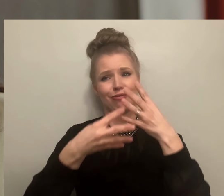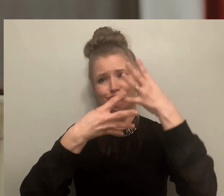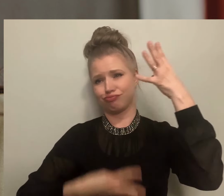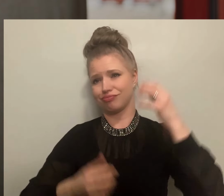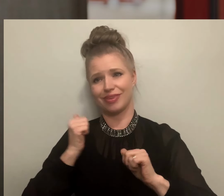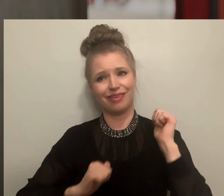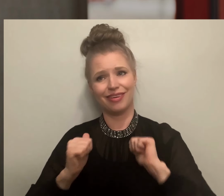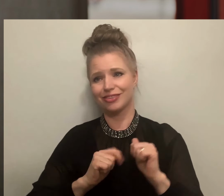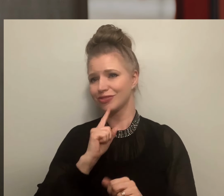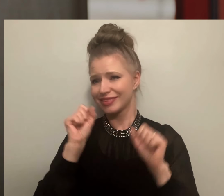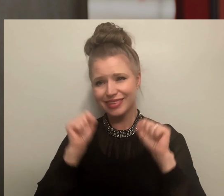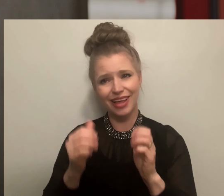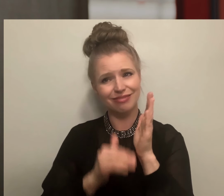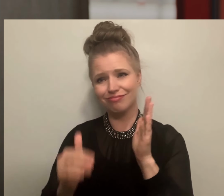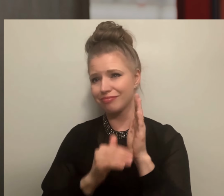said that it's possible.